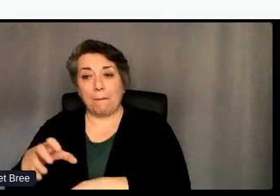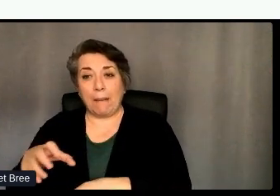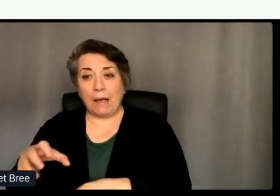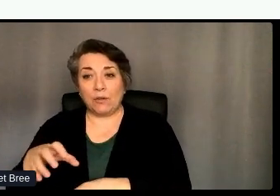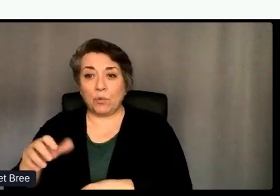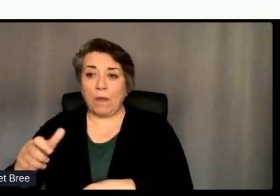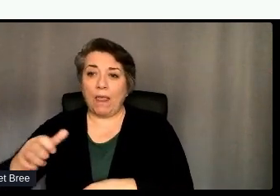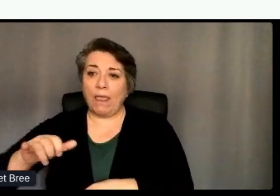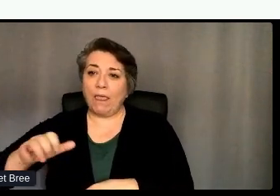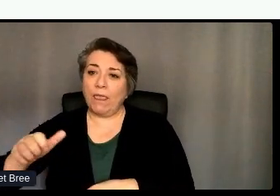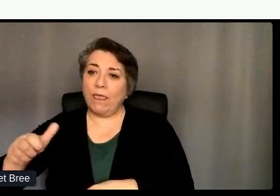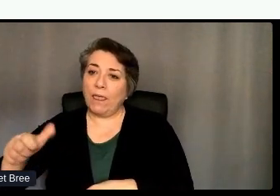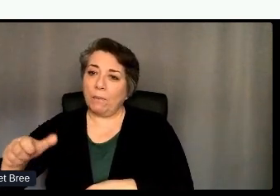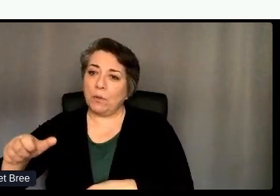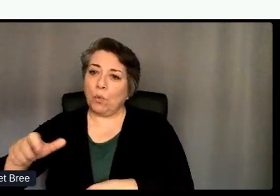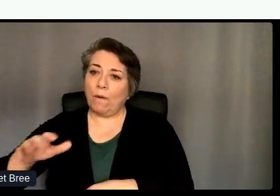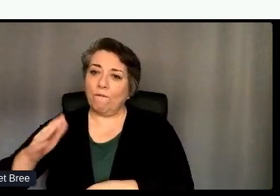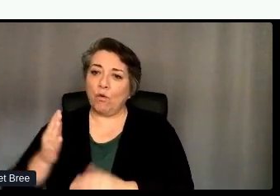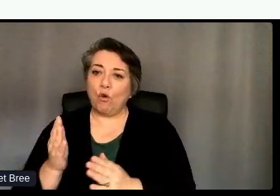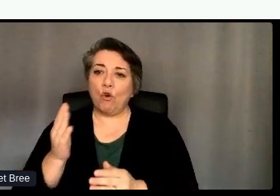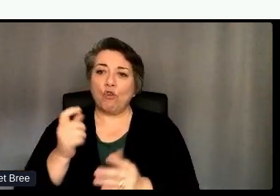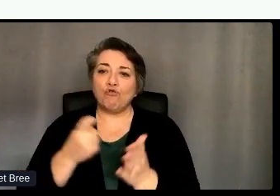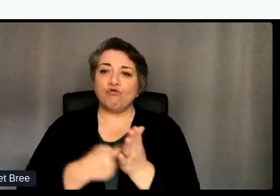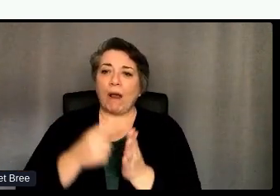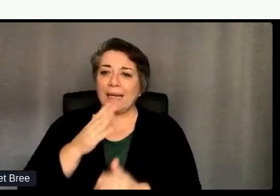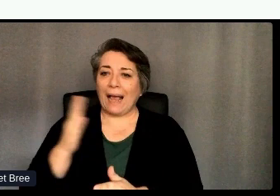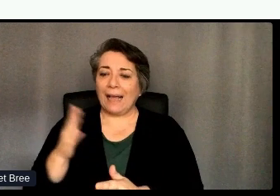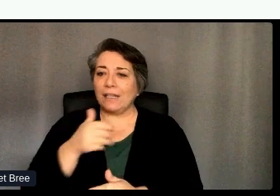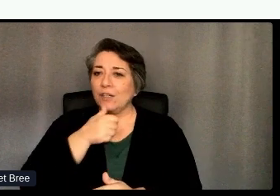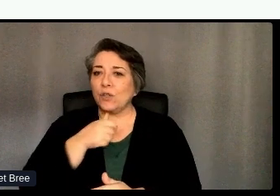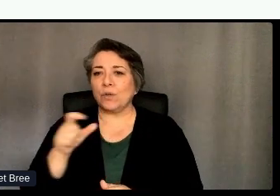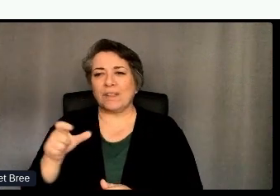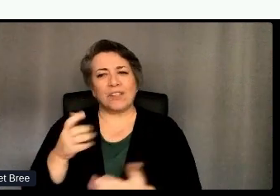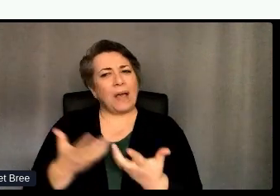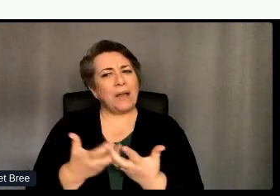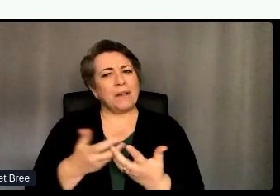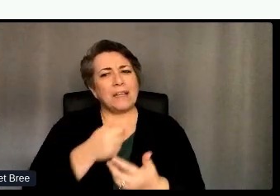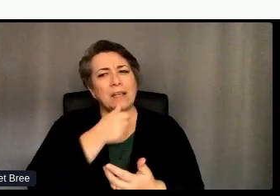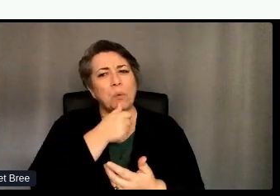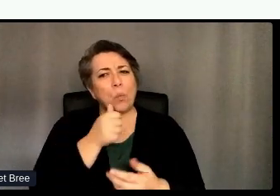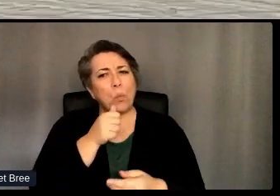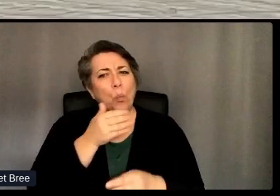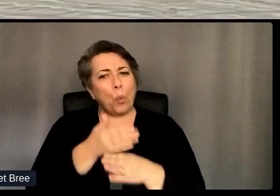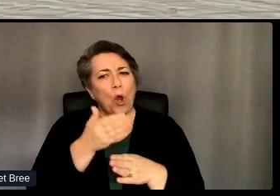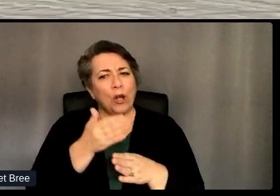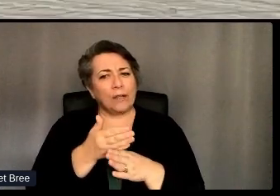use. So how does this all work in practice?